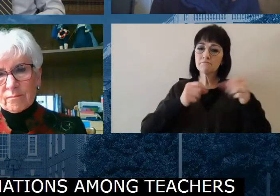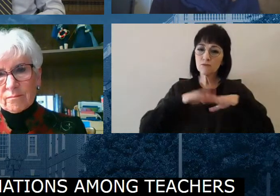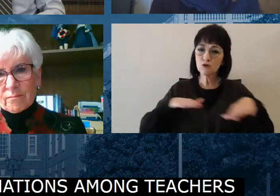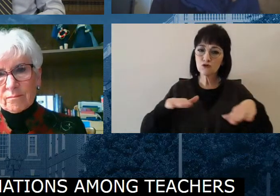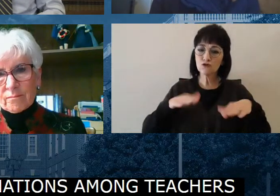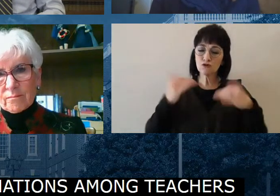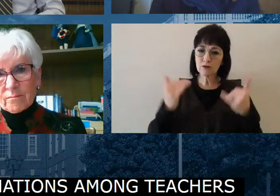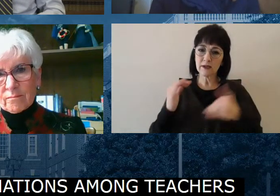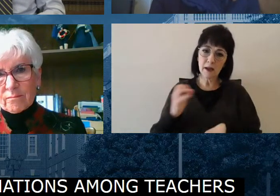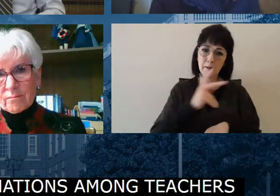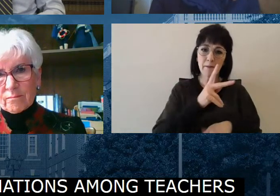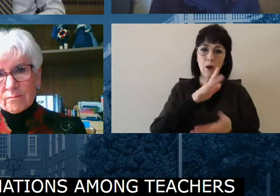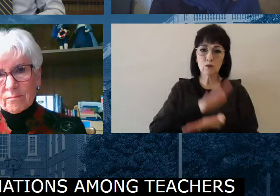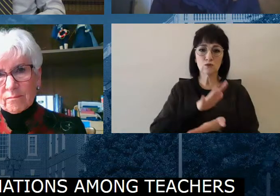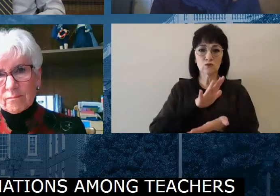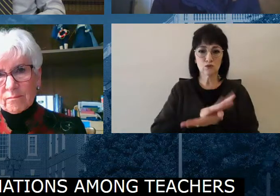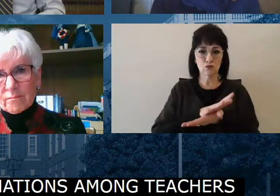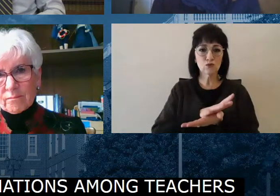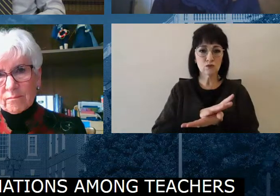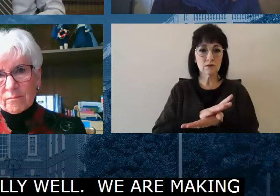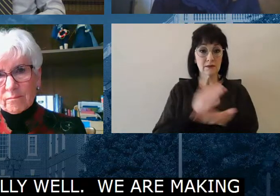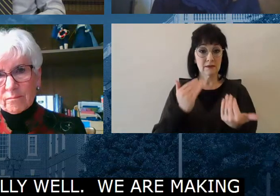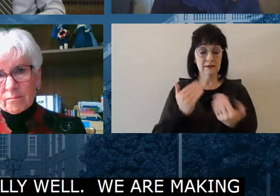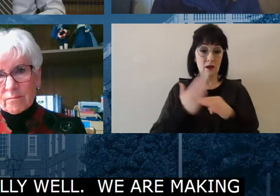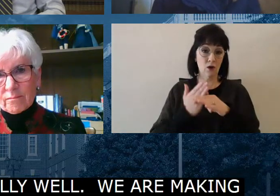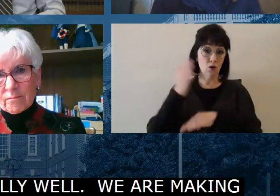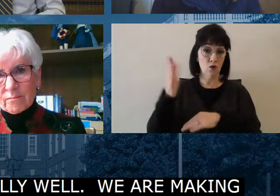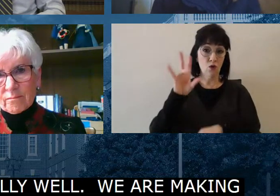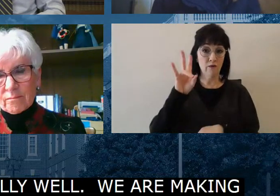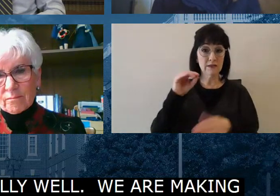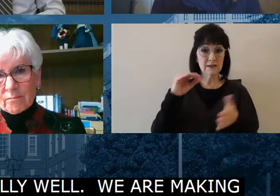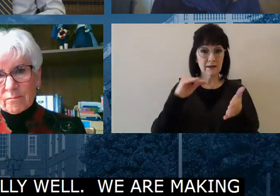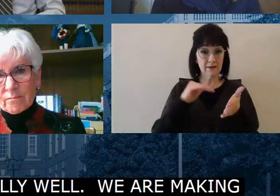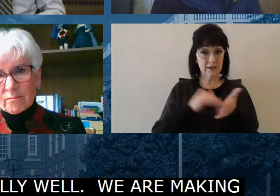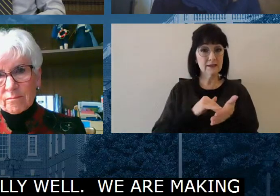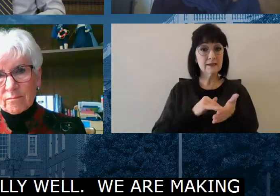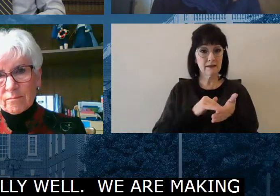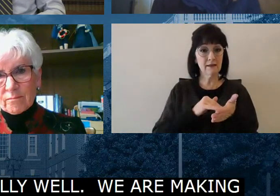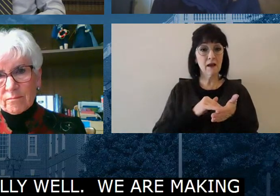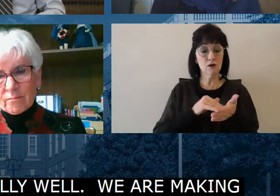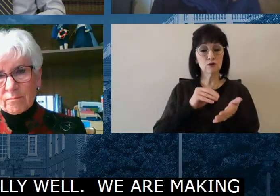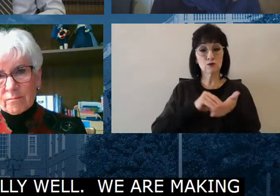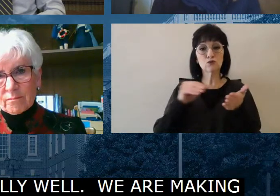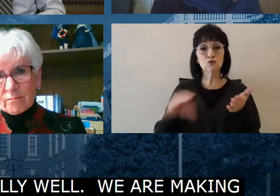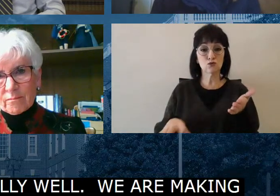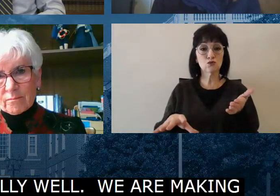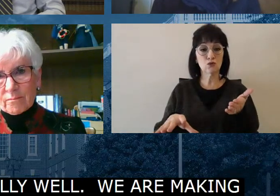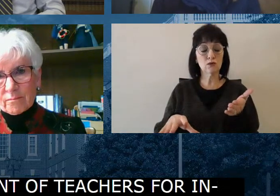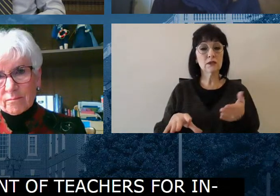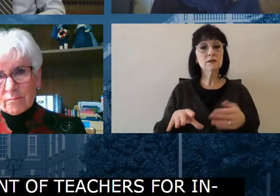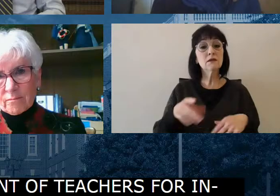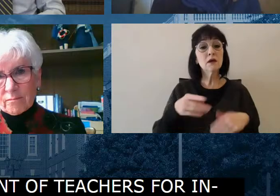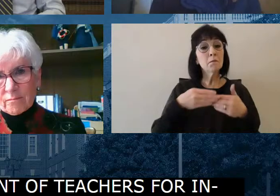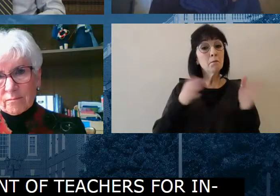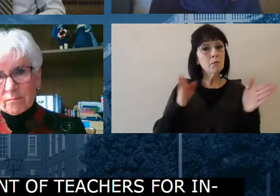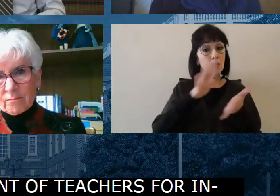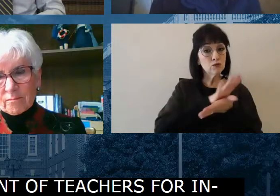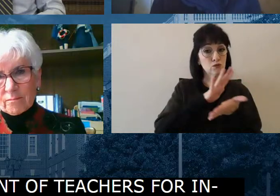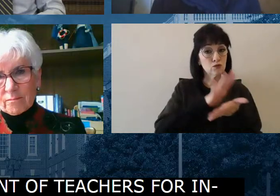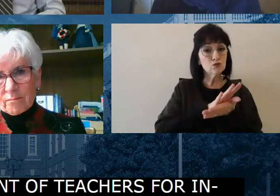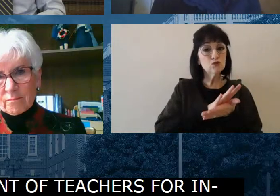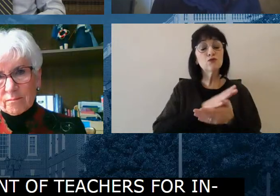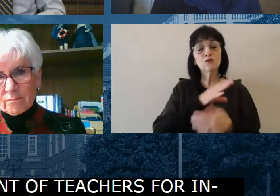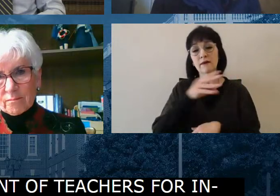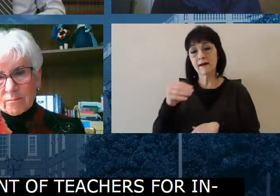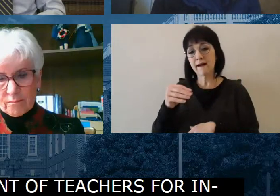to over 70,000 students between public and private schools, which has been one of our primary goals from